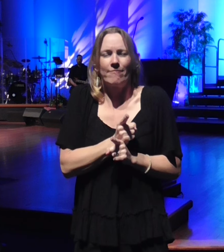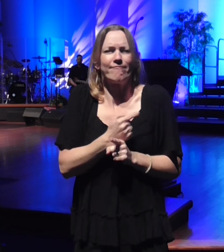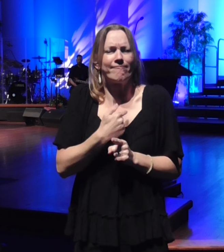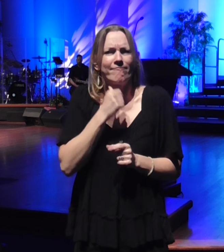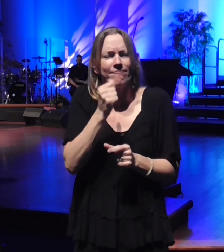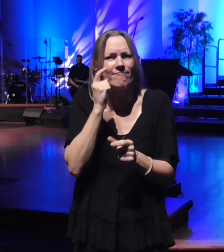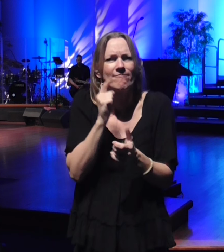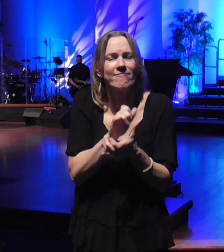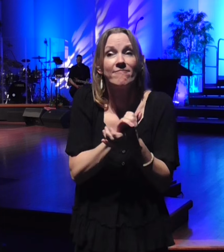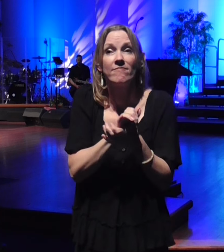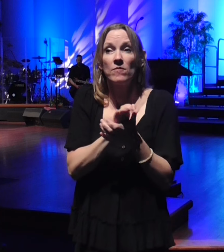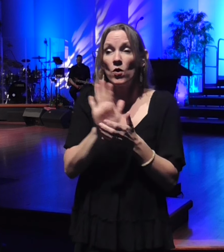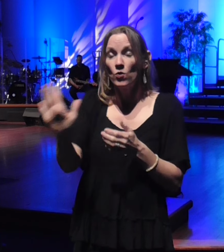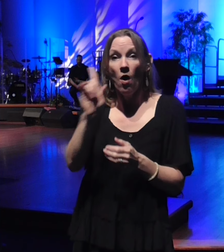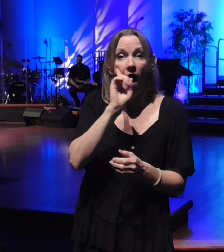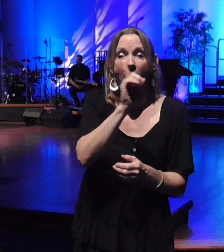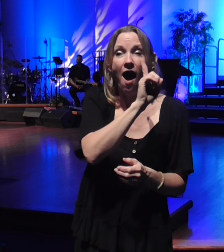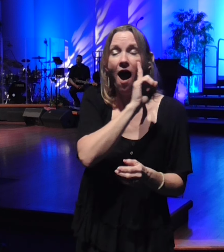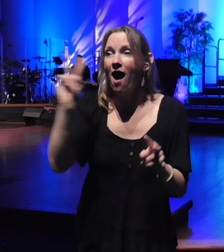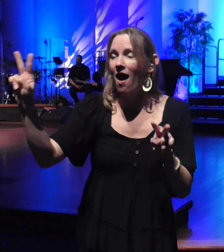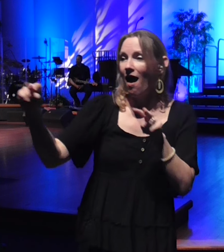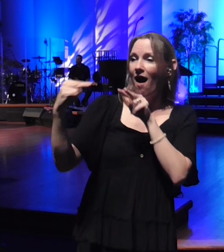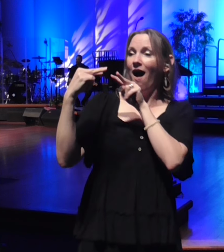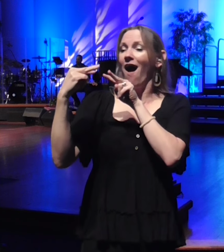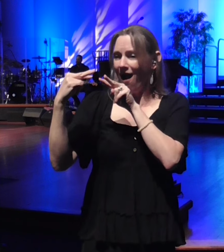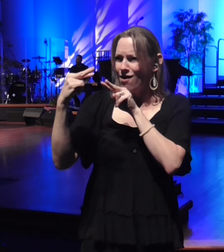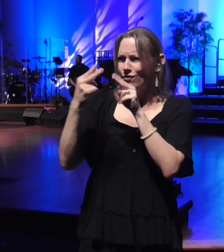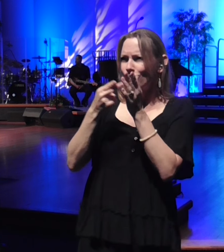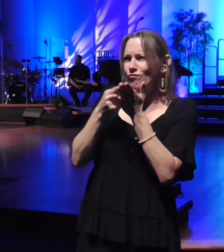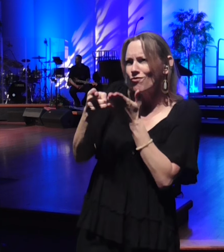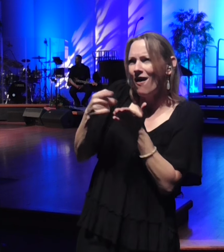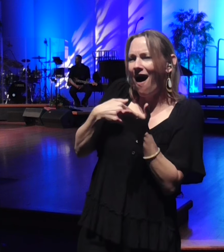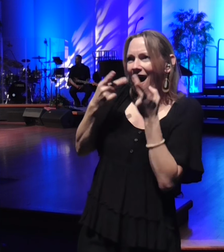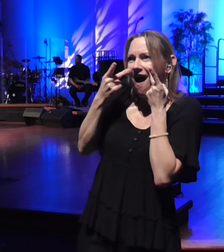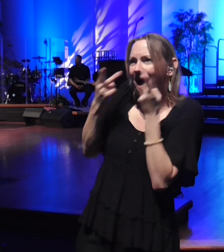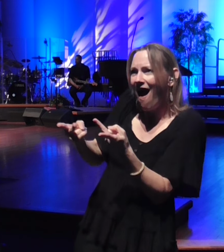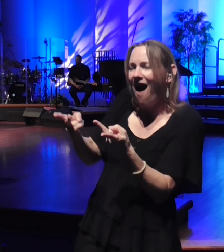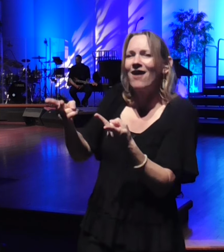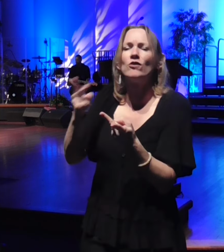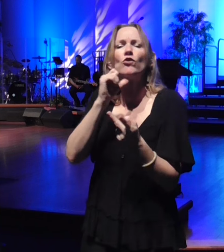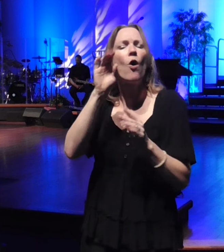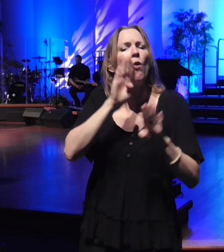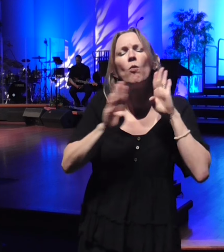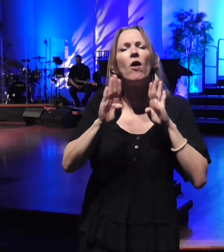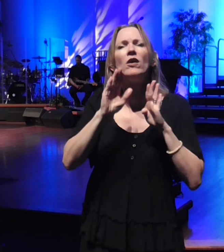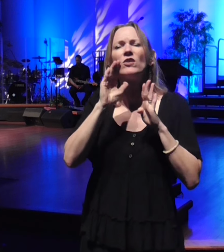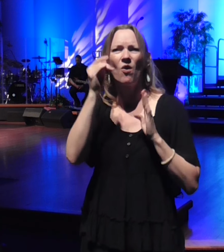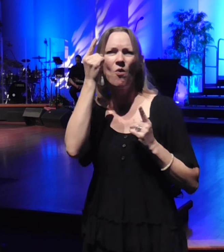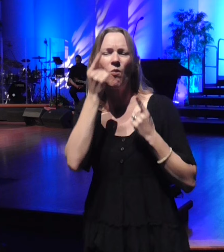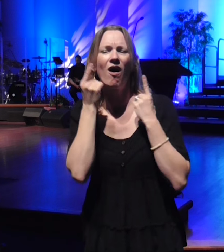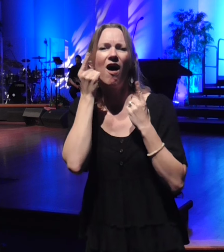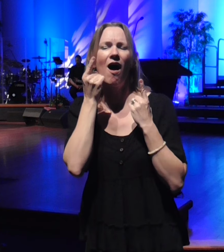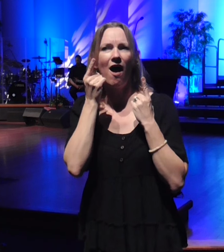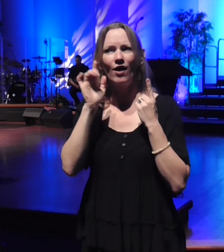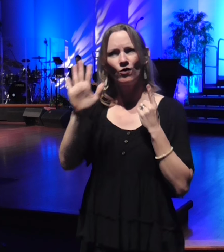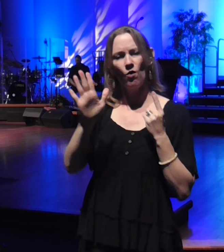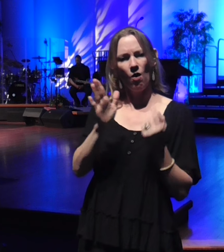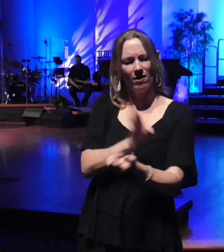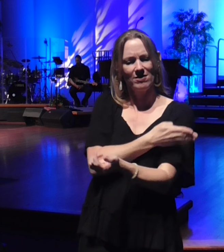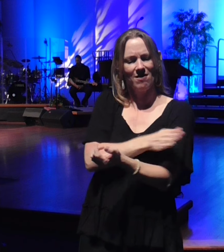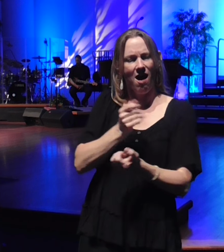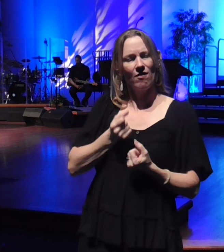truth in your eyes said, don't worry, don't wonder. You sang me your